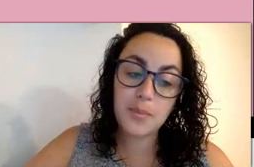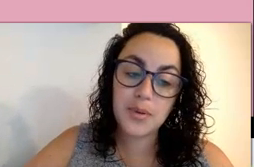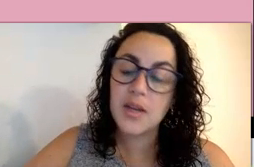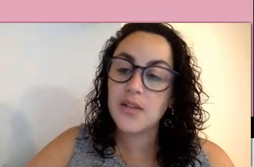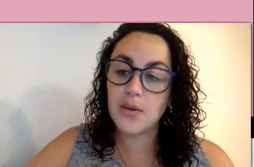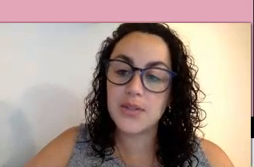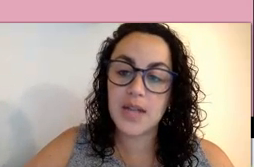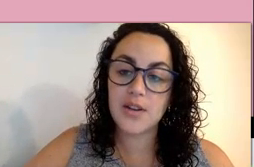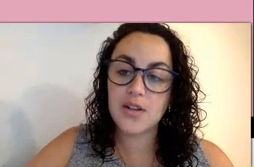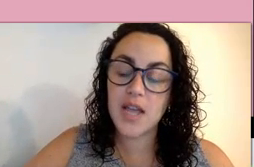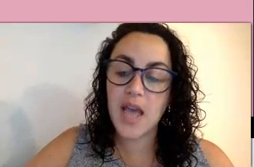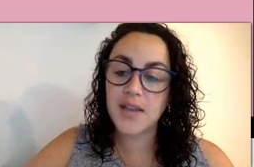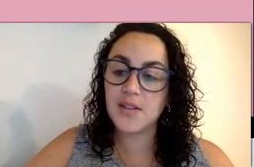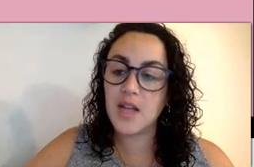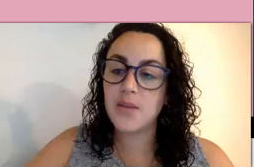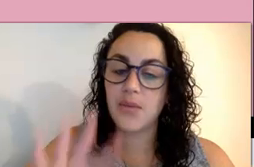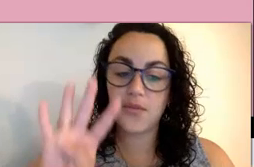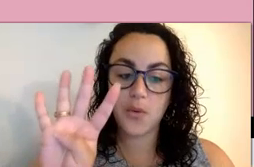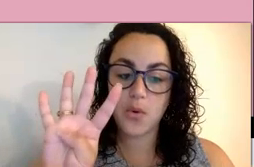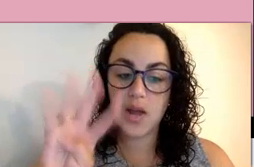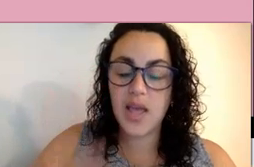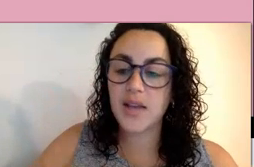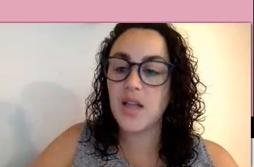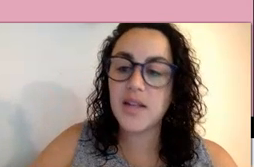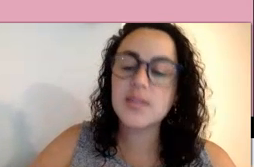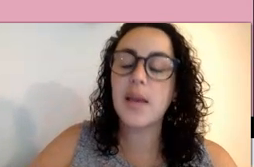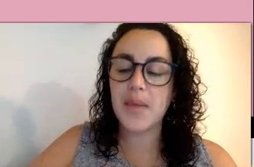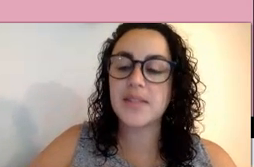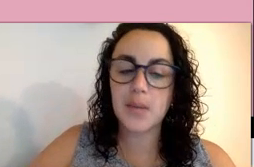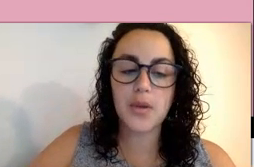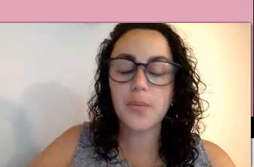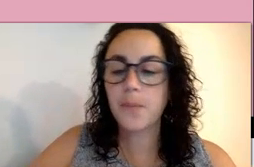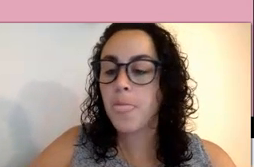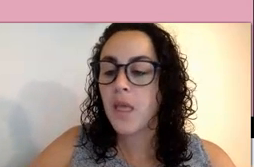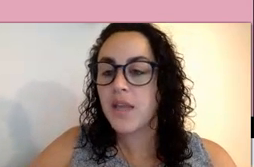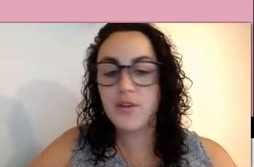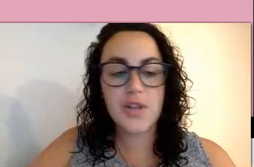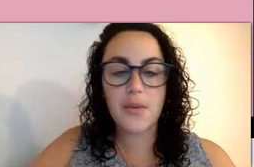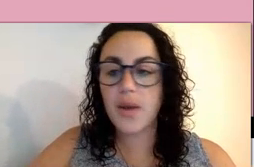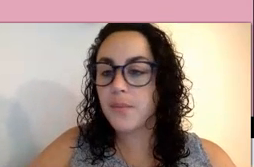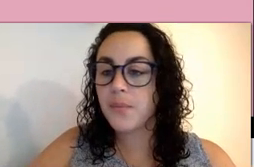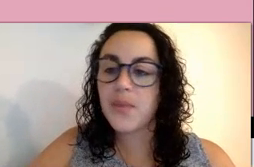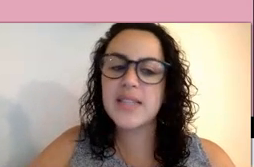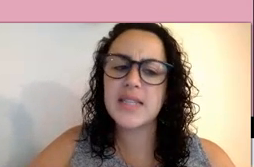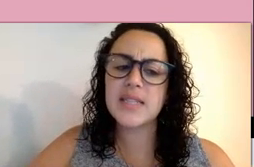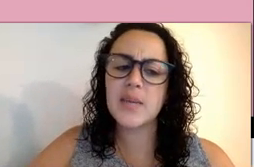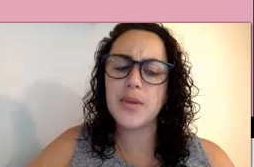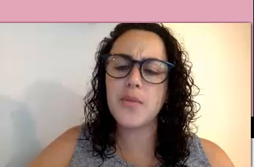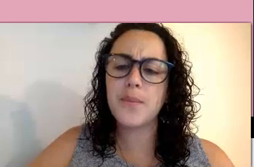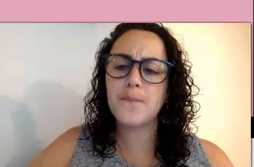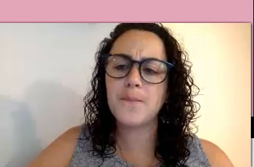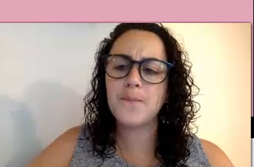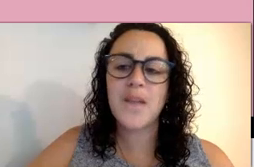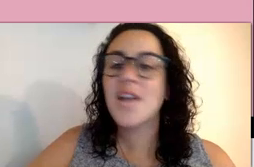up. That's our diagonal line with 4 diagonal lines. That makes a W. Here's another one. Is this a